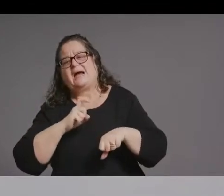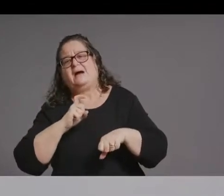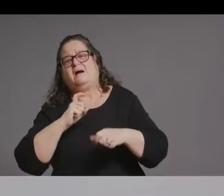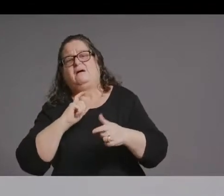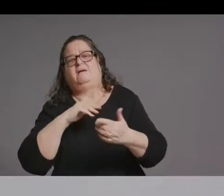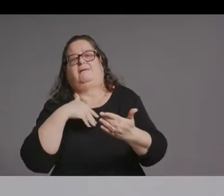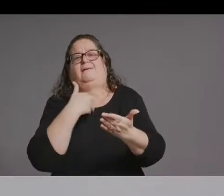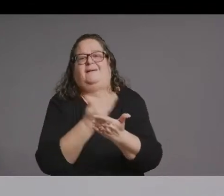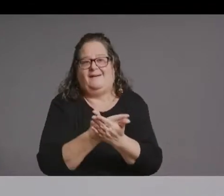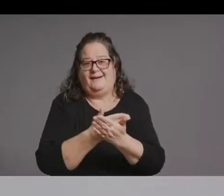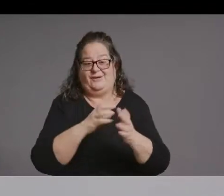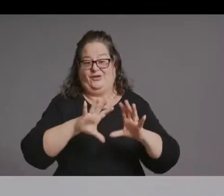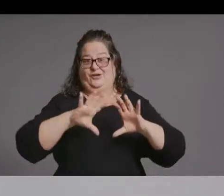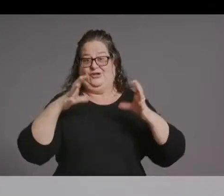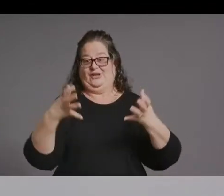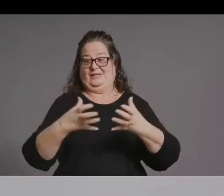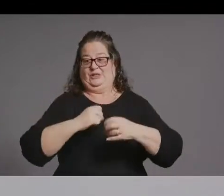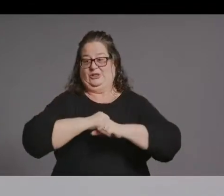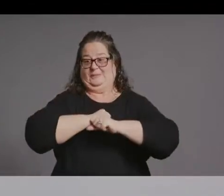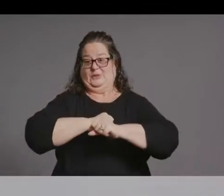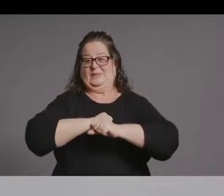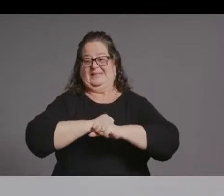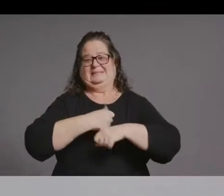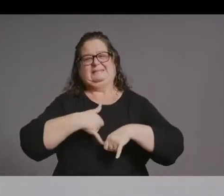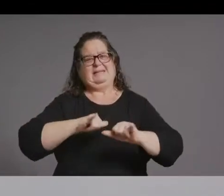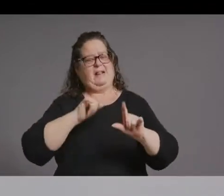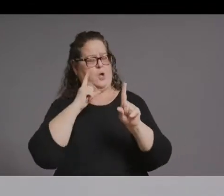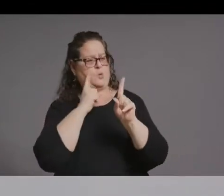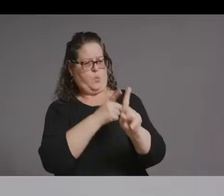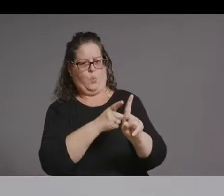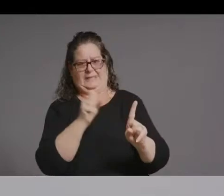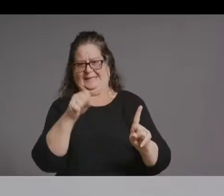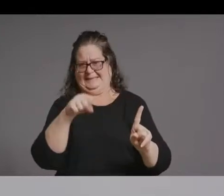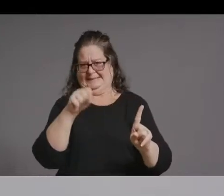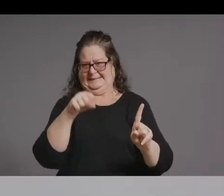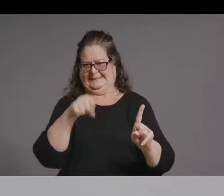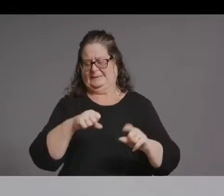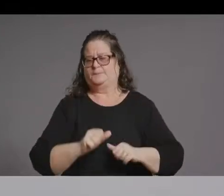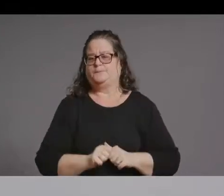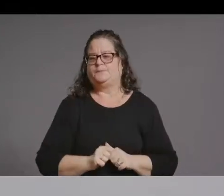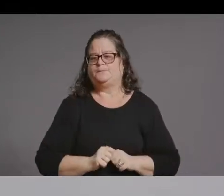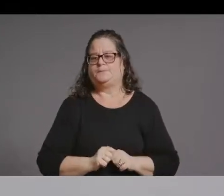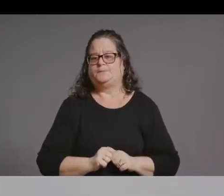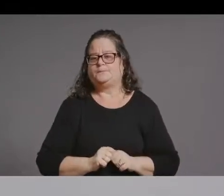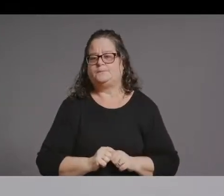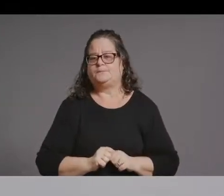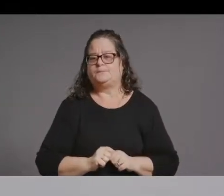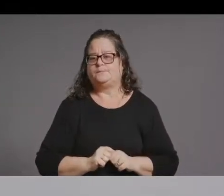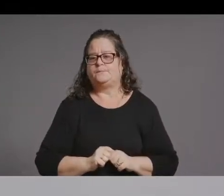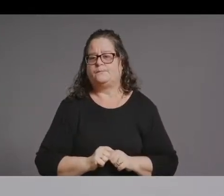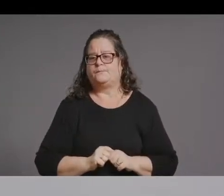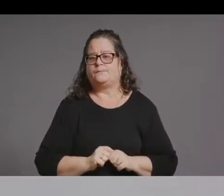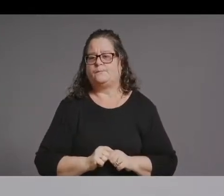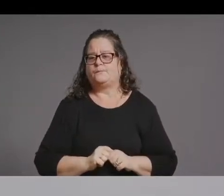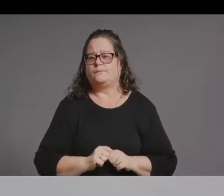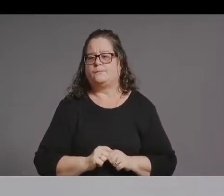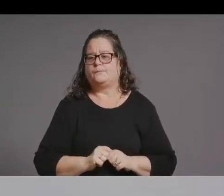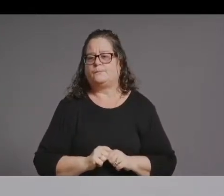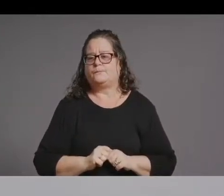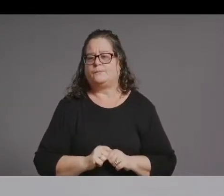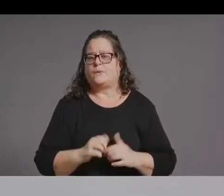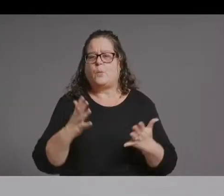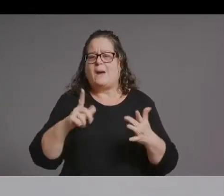about a third shot and then perhaps an annual booster. You're still trying to get people to get the first and second shots in their arm. Talk to us